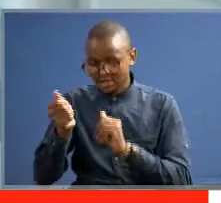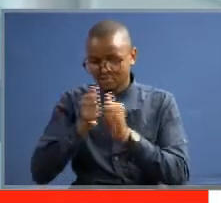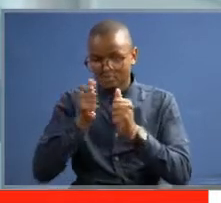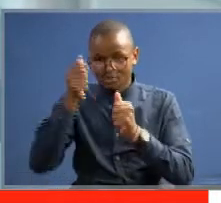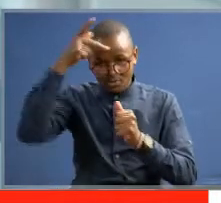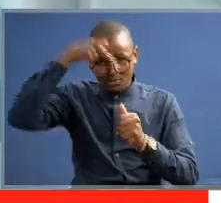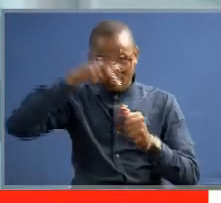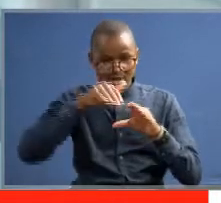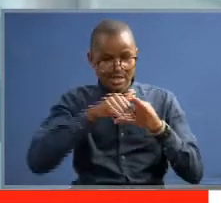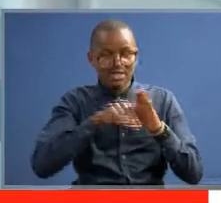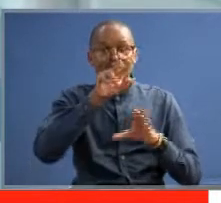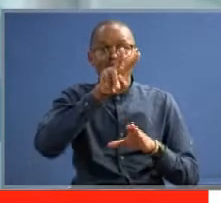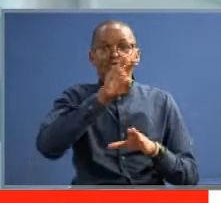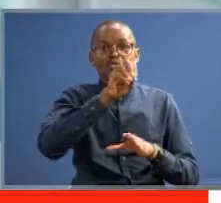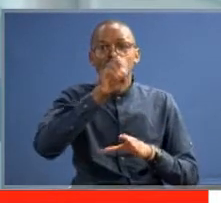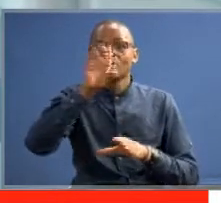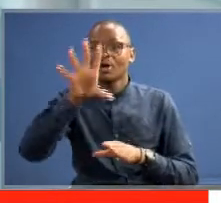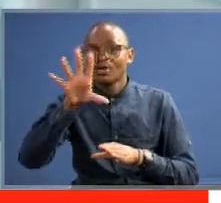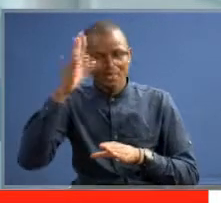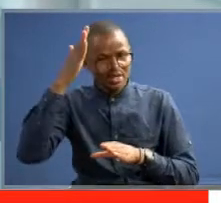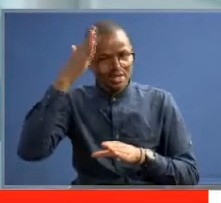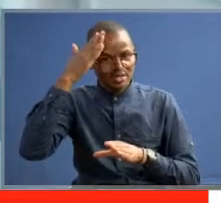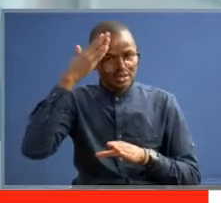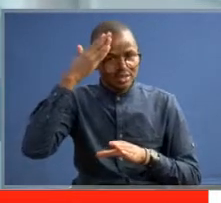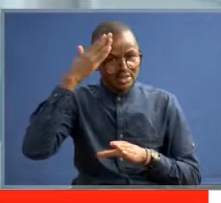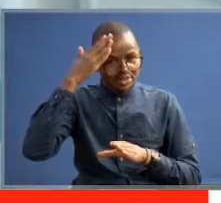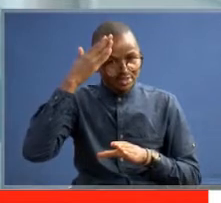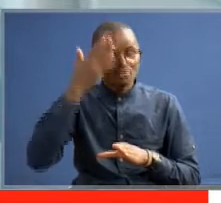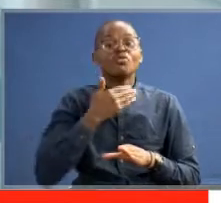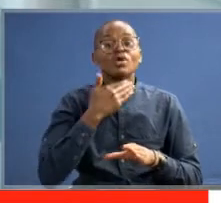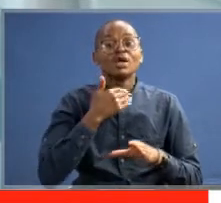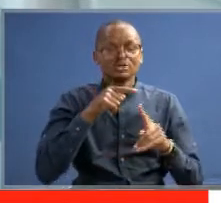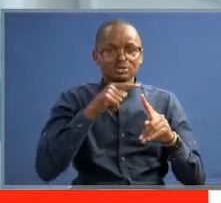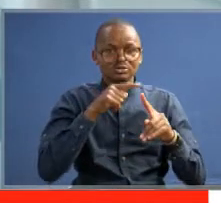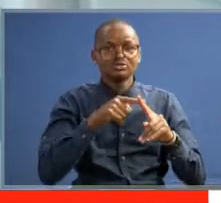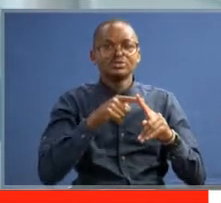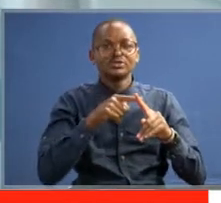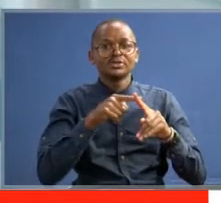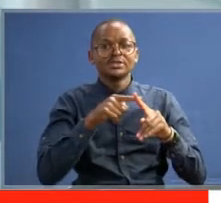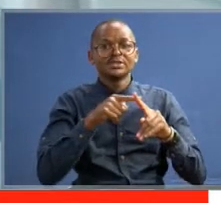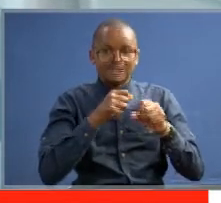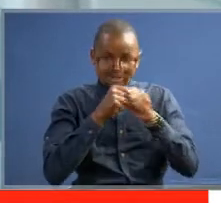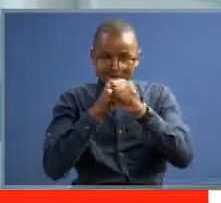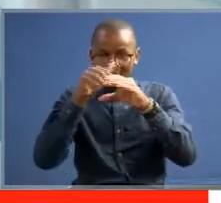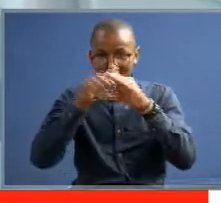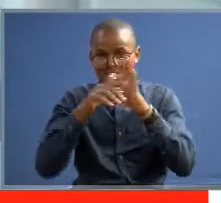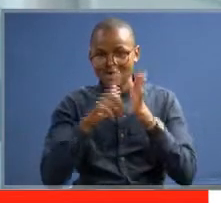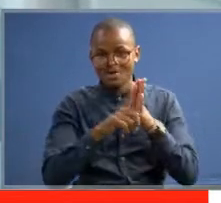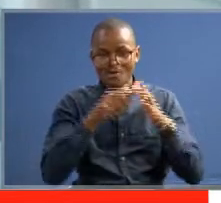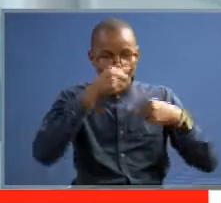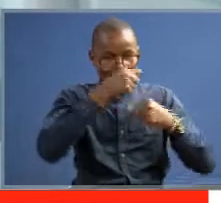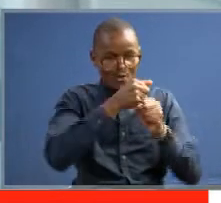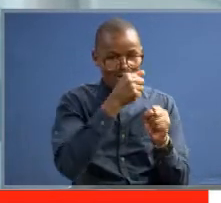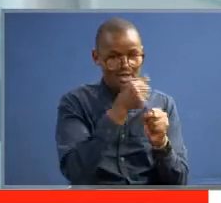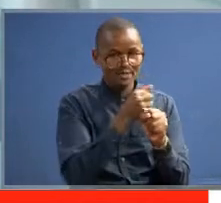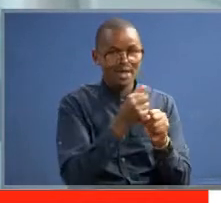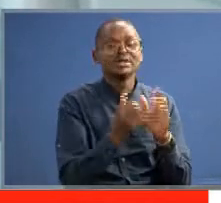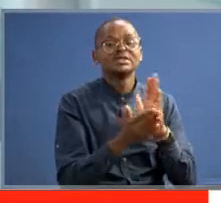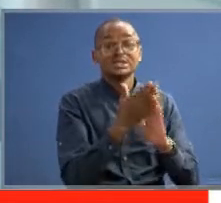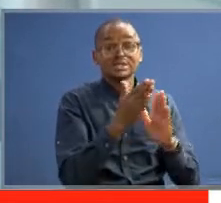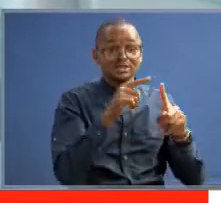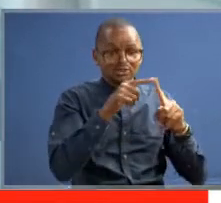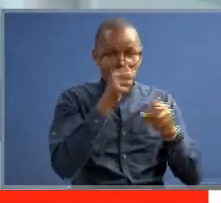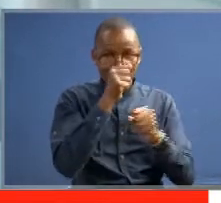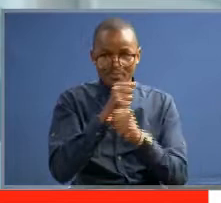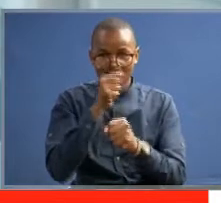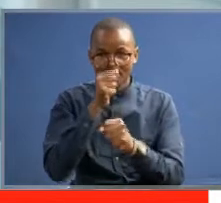about in 2005, we realized it needed to be anchored in law. And therefore, we started working in earnest to